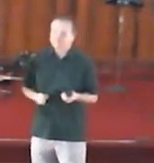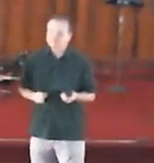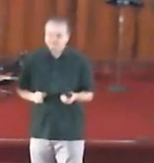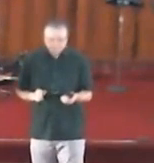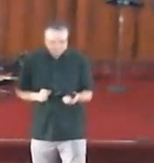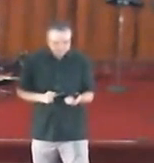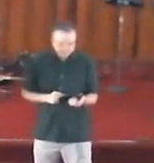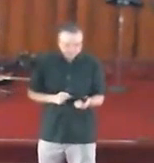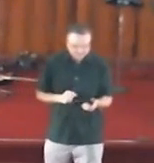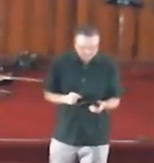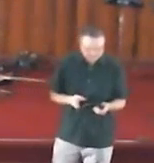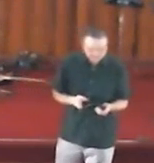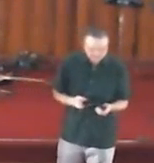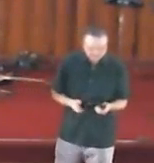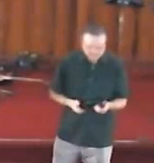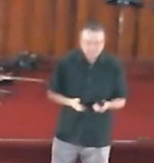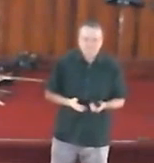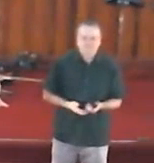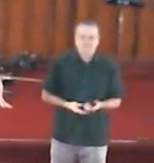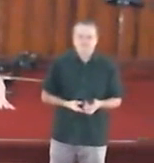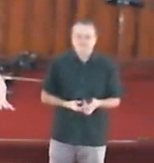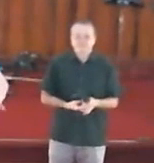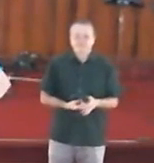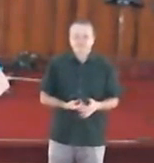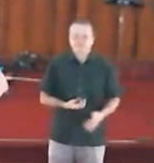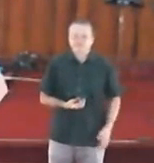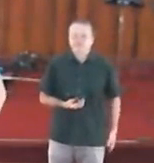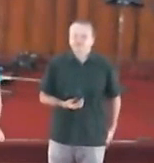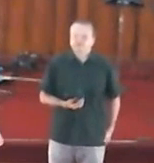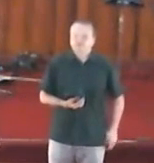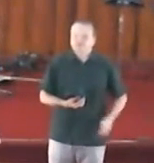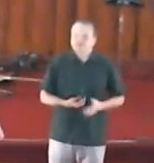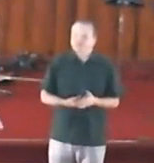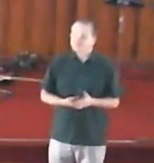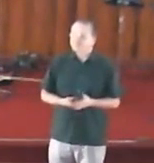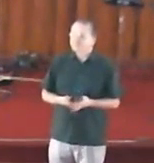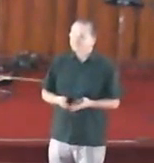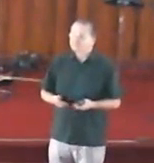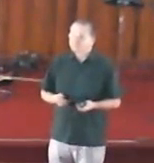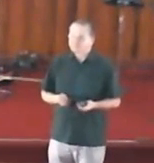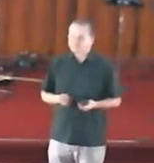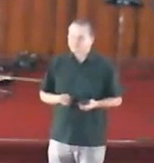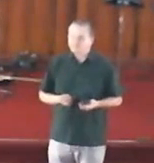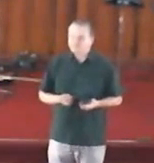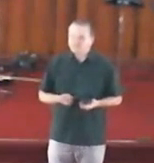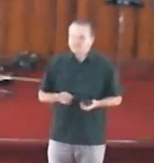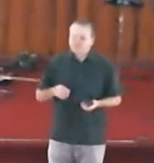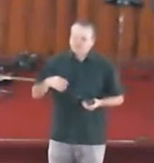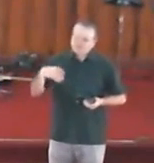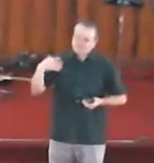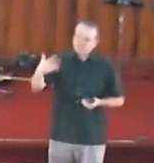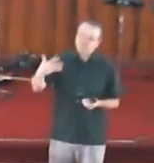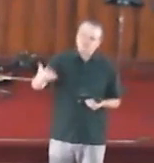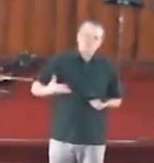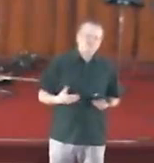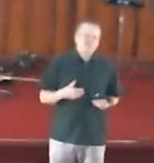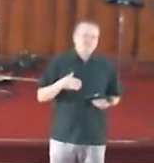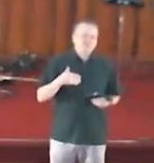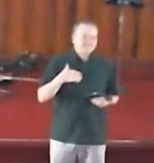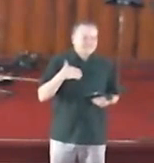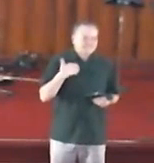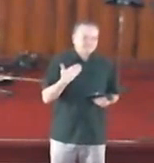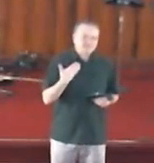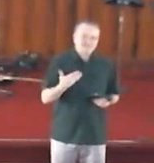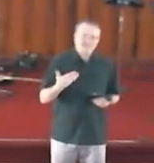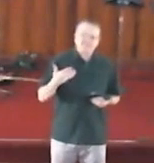when we want the Holy Spirit to flow through someone, they just turn it off because they're afraid. Y ahora yo les pregunto a ustedes,